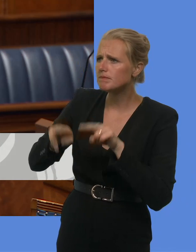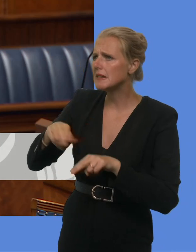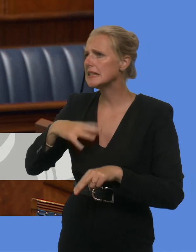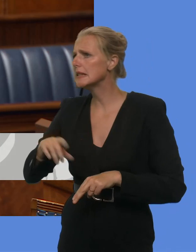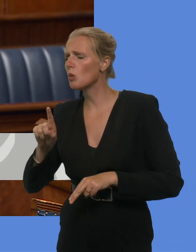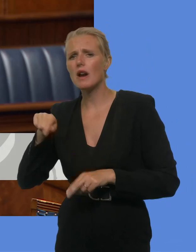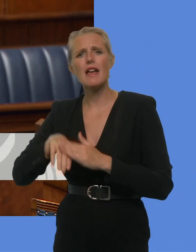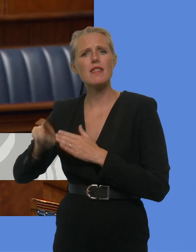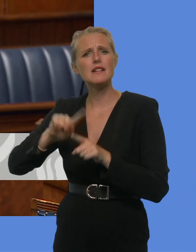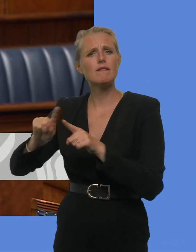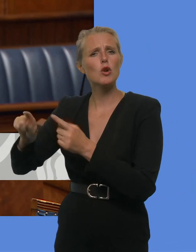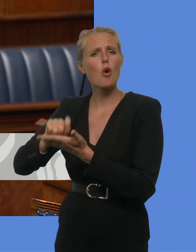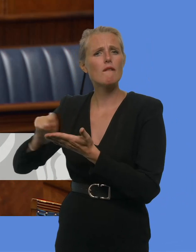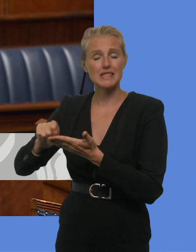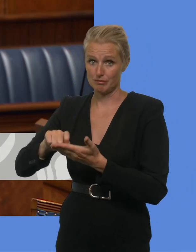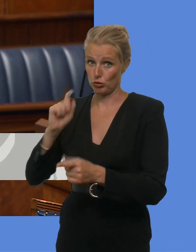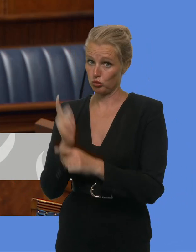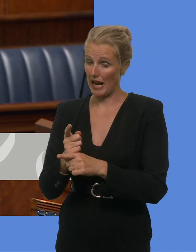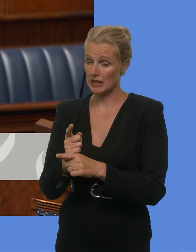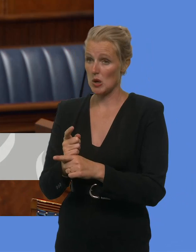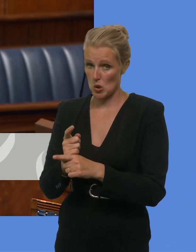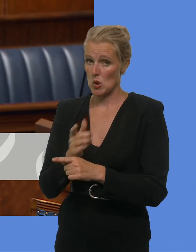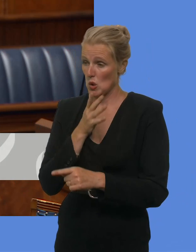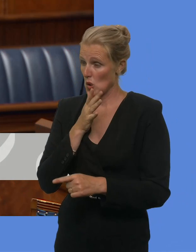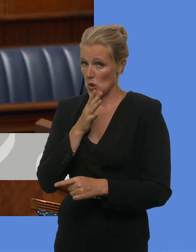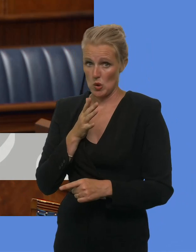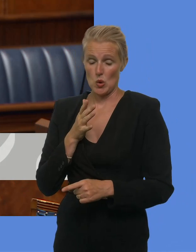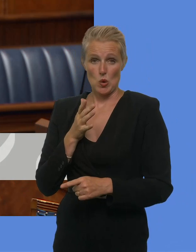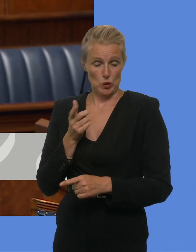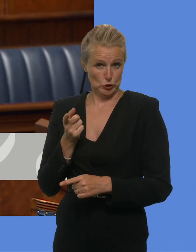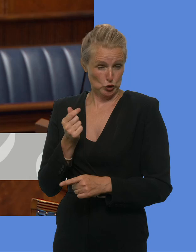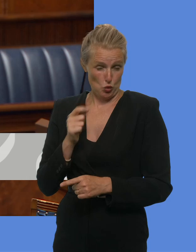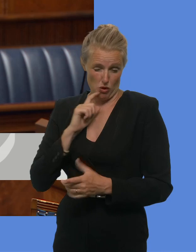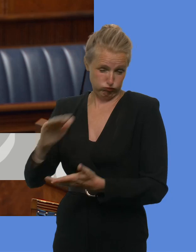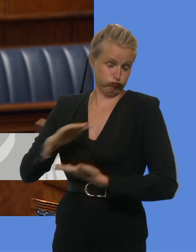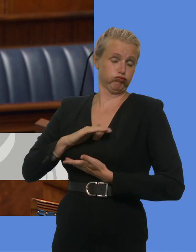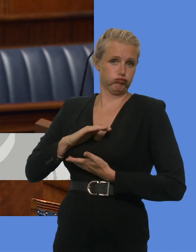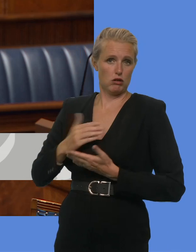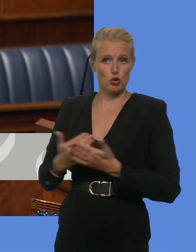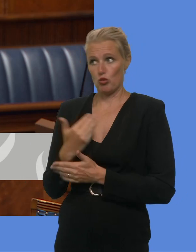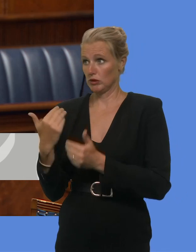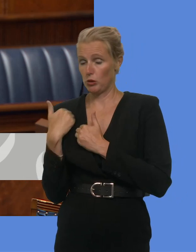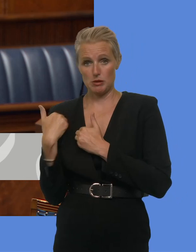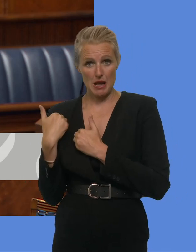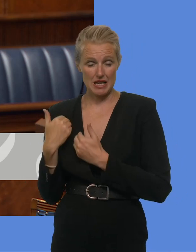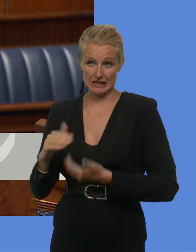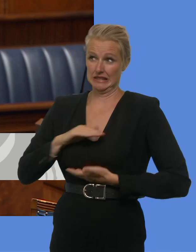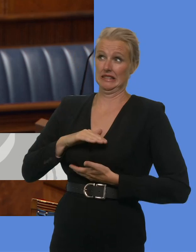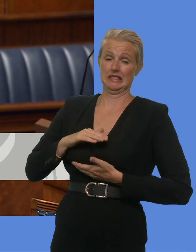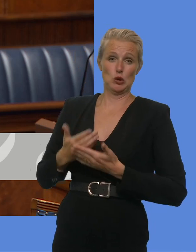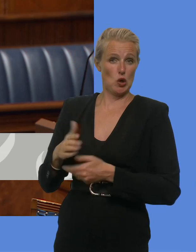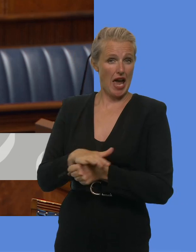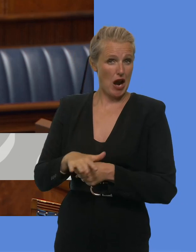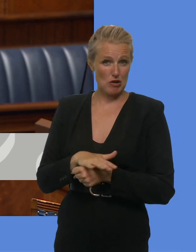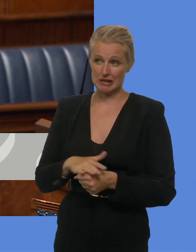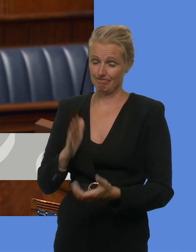any of those offices, but he's absolutely right. There is a whole swathe of new responsibilities and new areas to be looked at, and there's